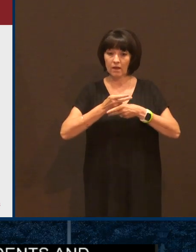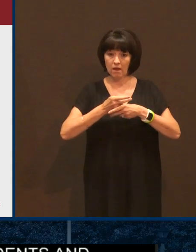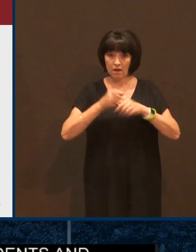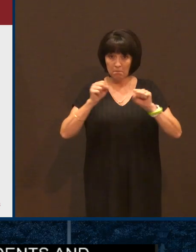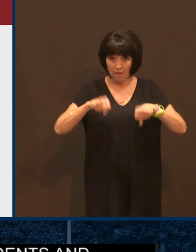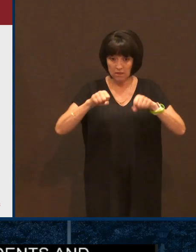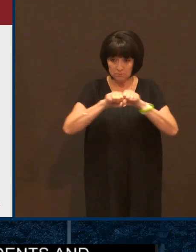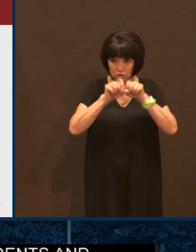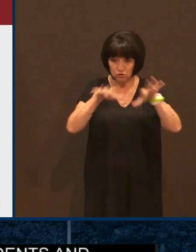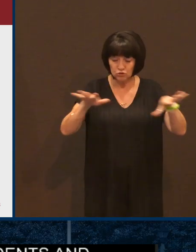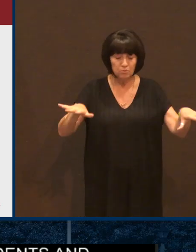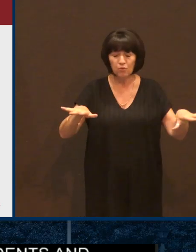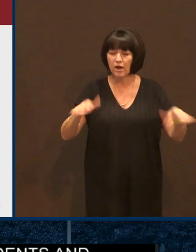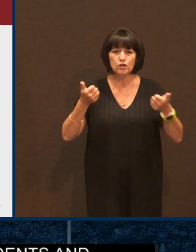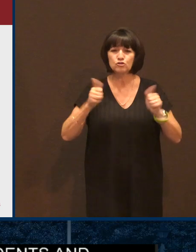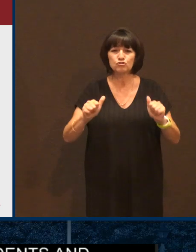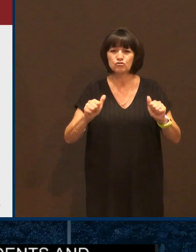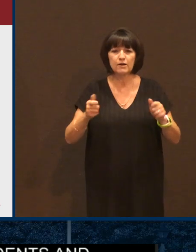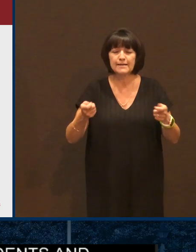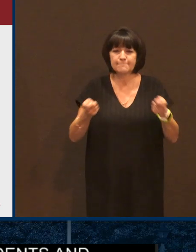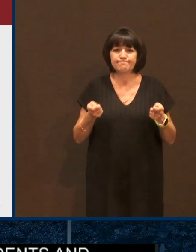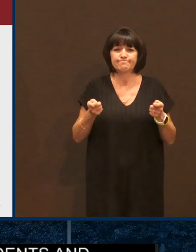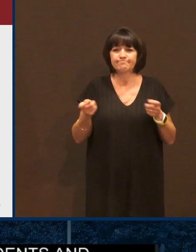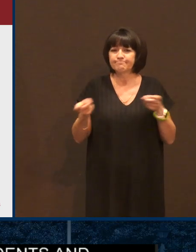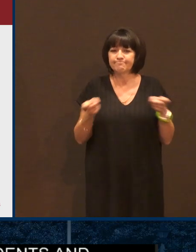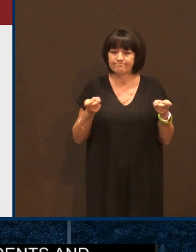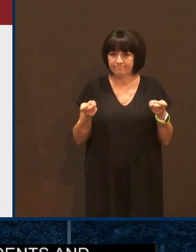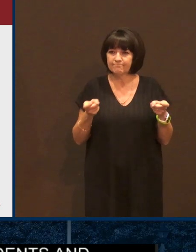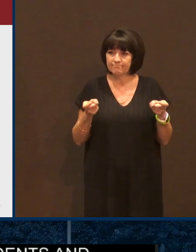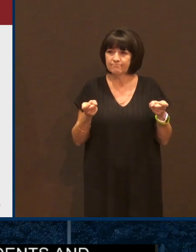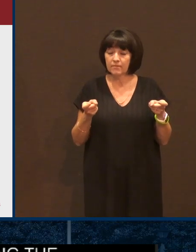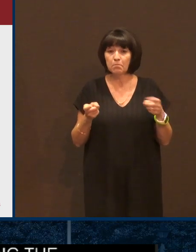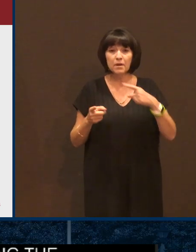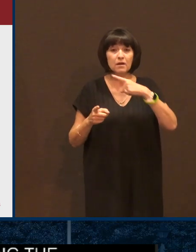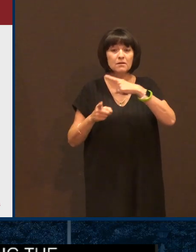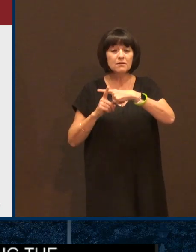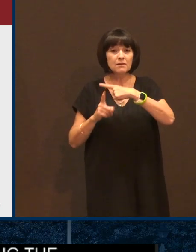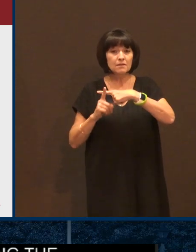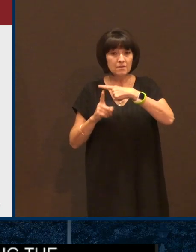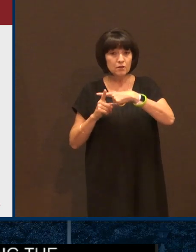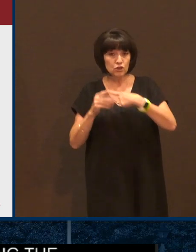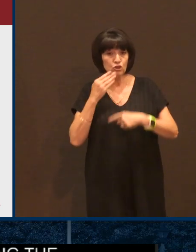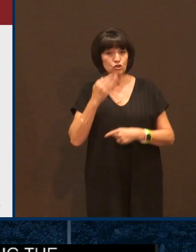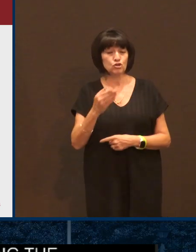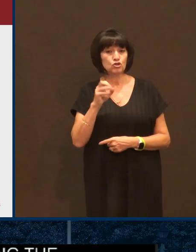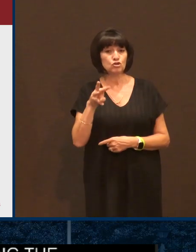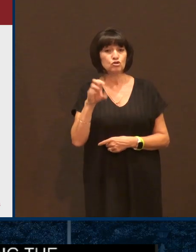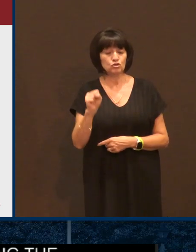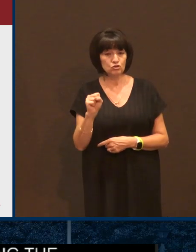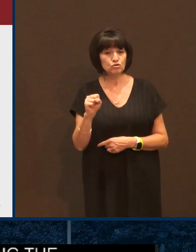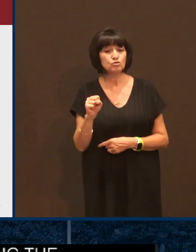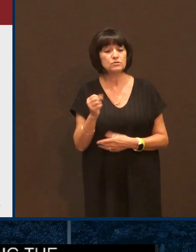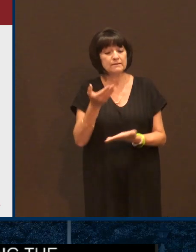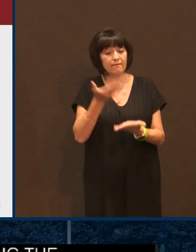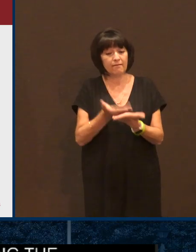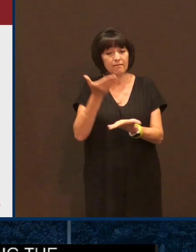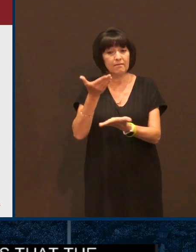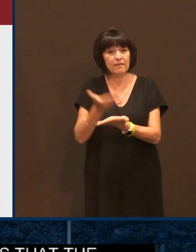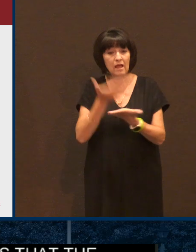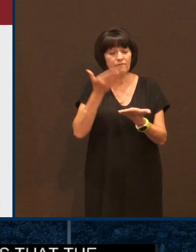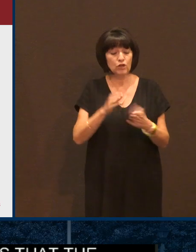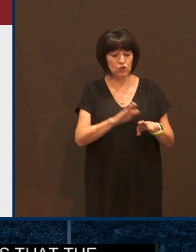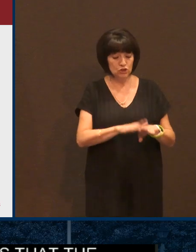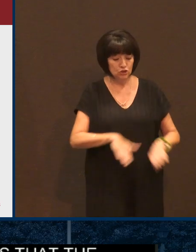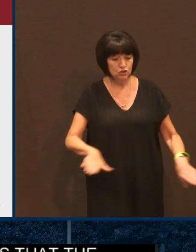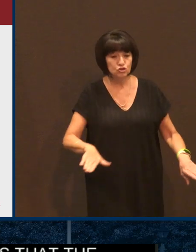COVID-19. Now, there is some good news that the evidence to date suggests that kids and adolescents, children and adolescents, are